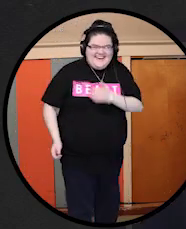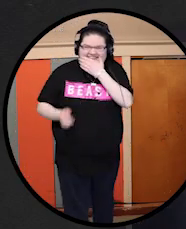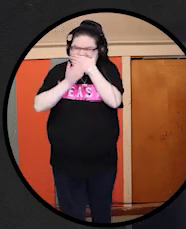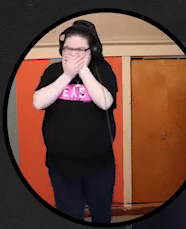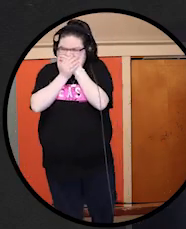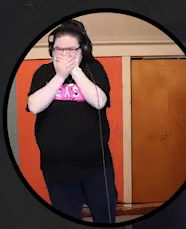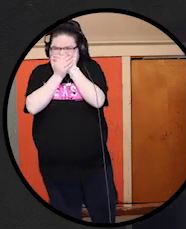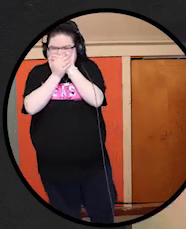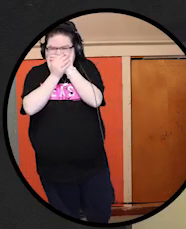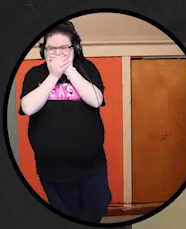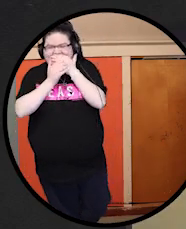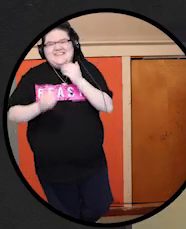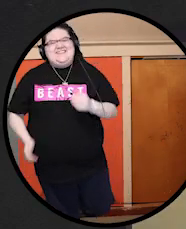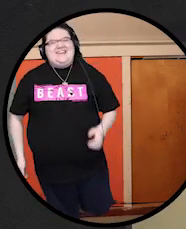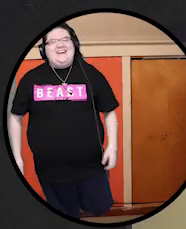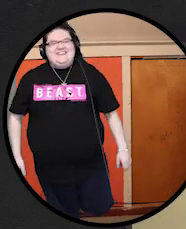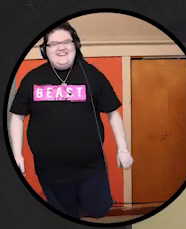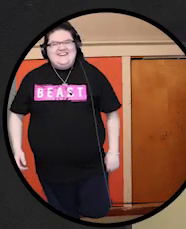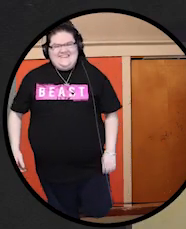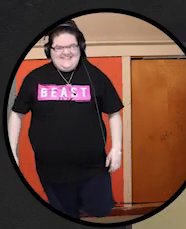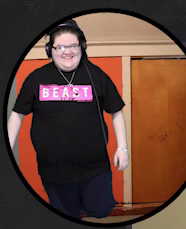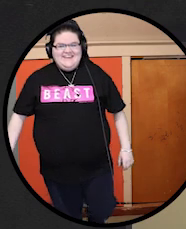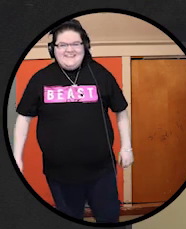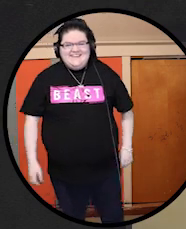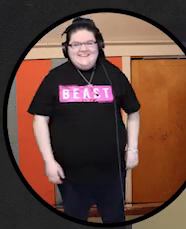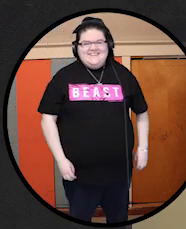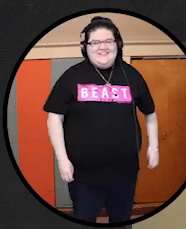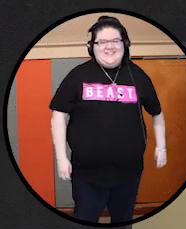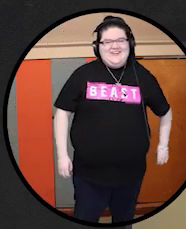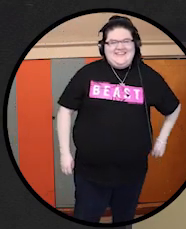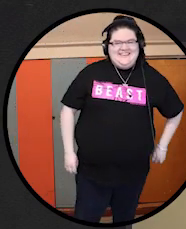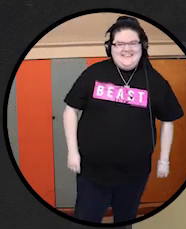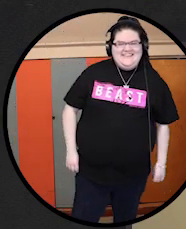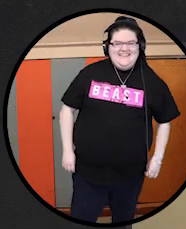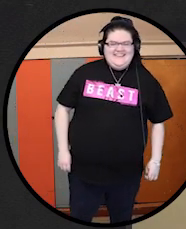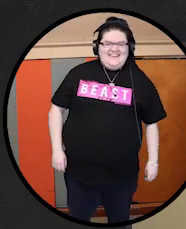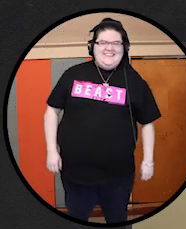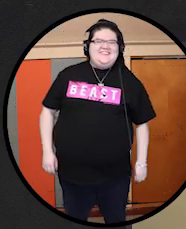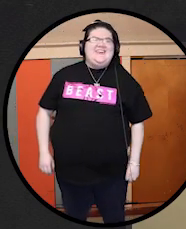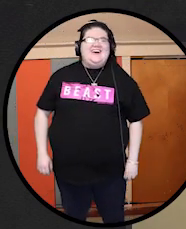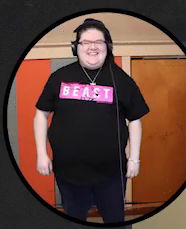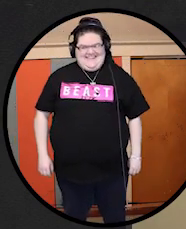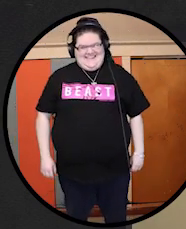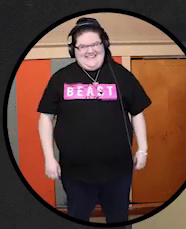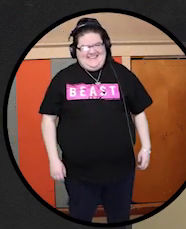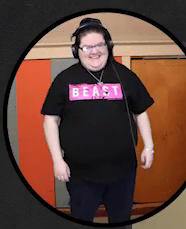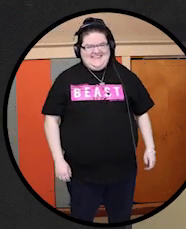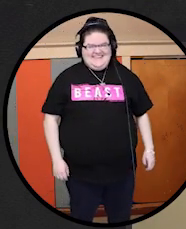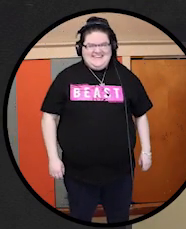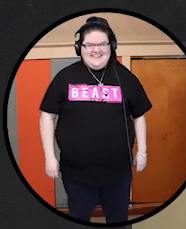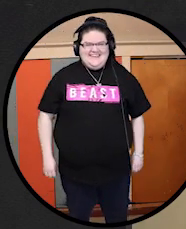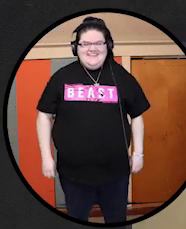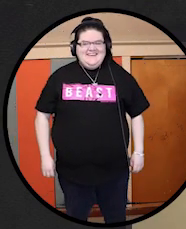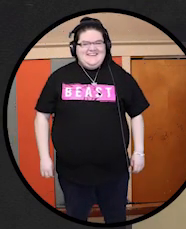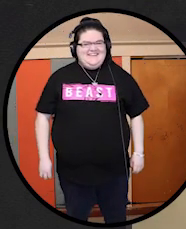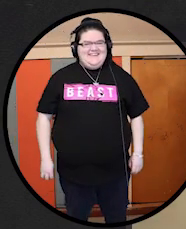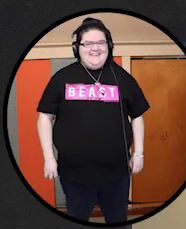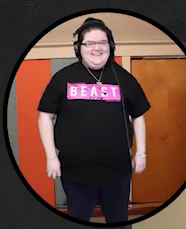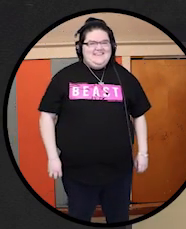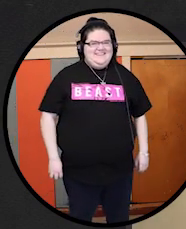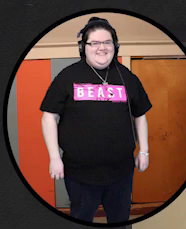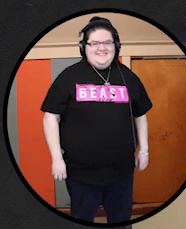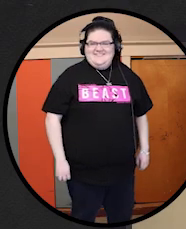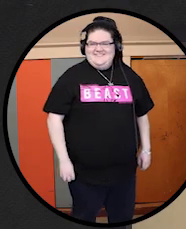have you? You haven't crashed on the idiot. Huh? Yo! It's the hour noise, bro. It's the hour. And it's the stool. Hey! Not the stool! No! Not the stool! Don't do